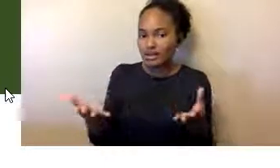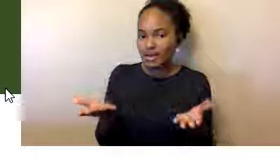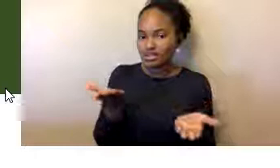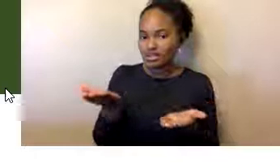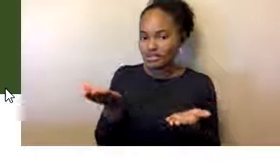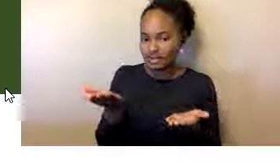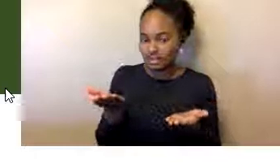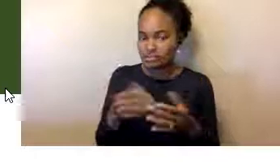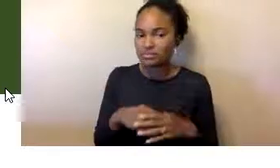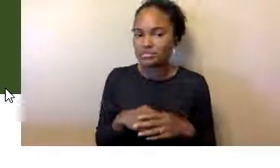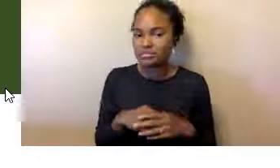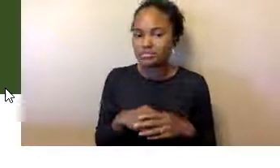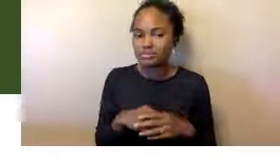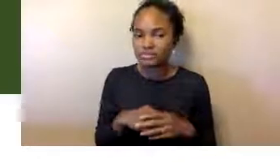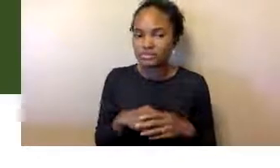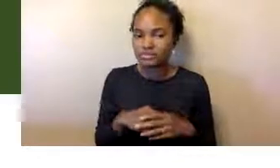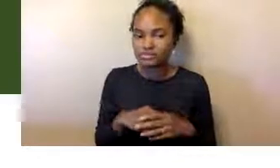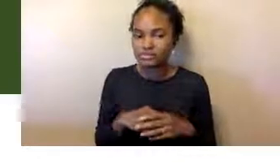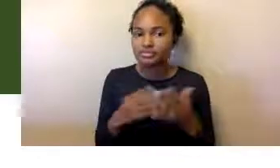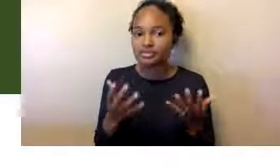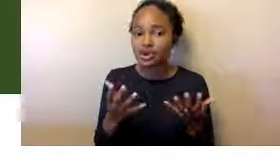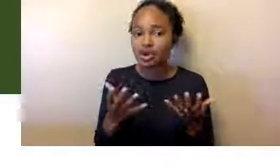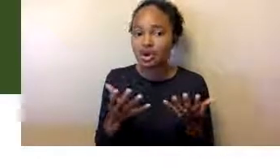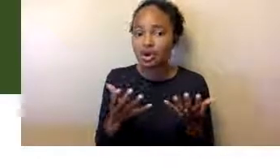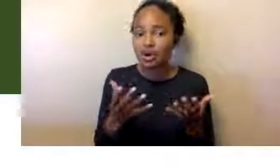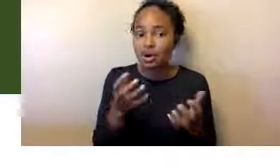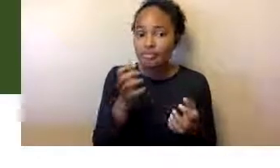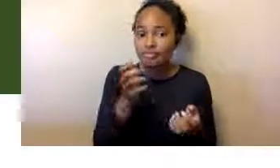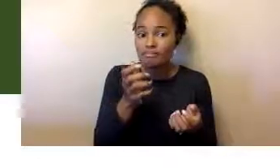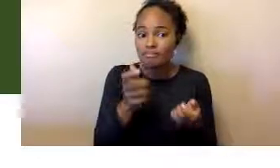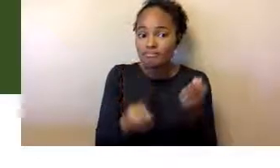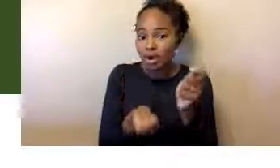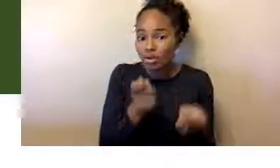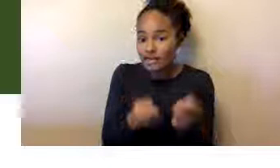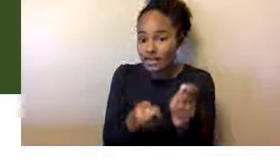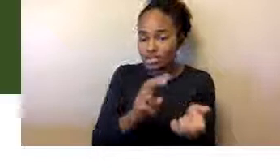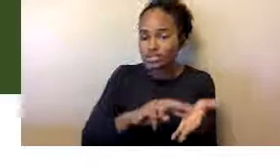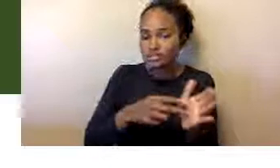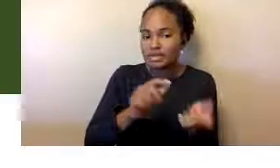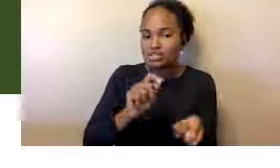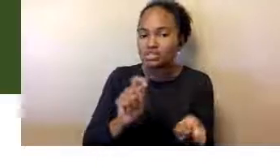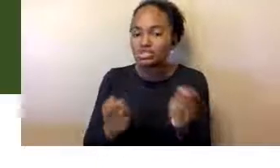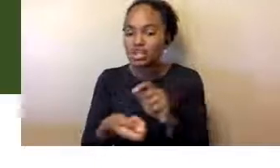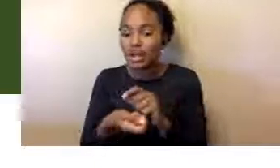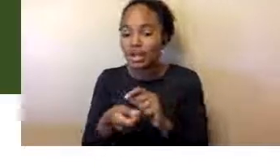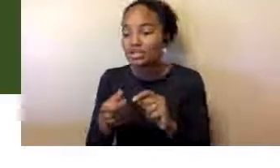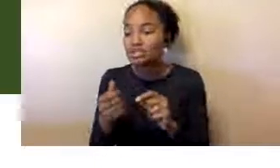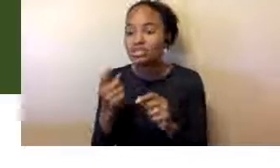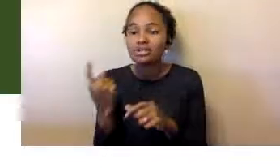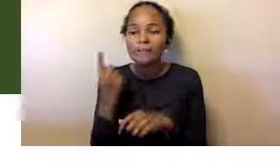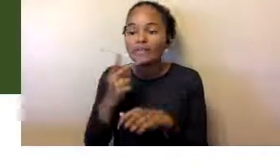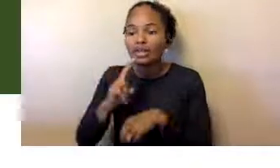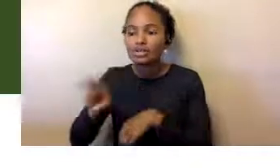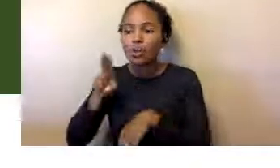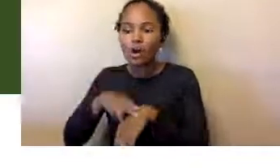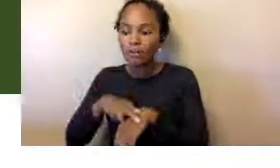reasonable modification is basically a change in how things would normally be done for someone without a